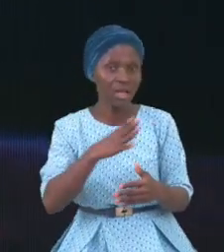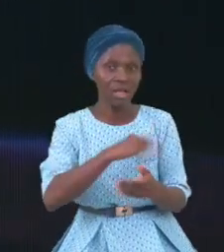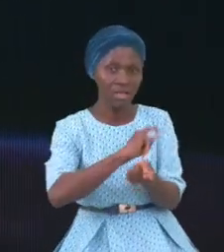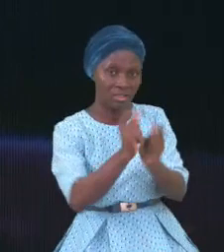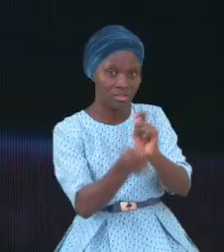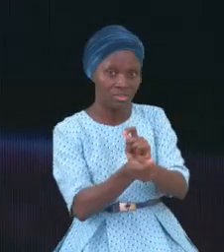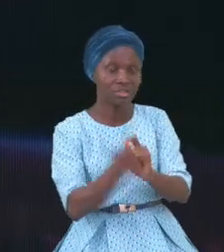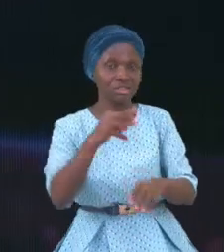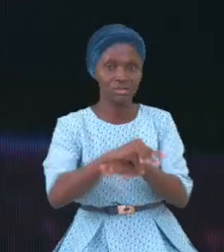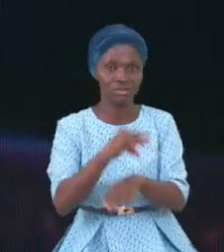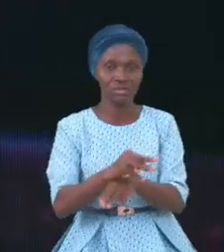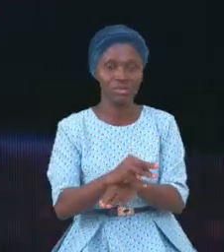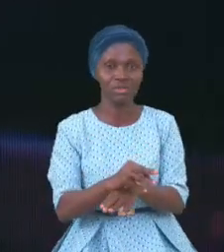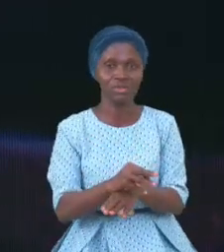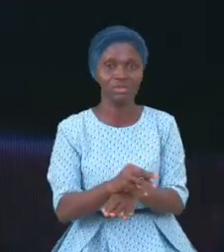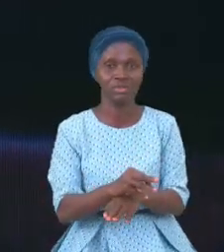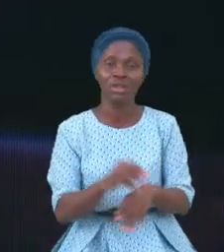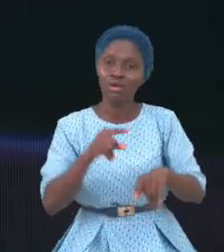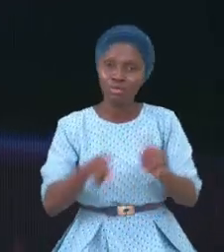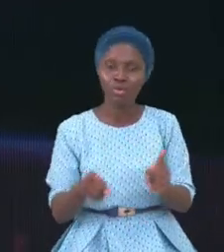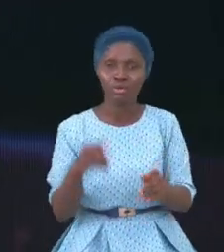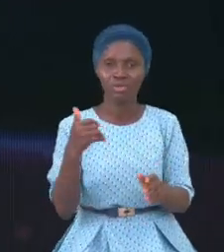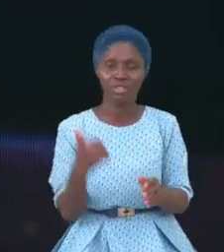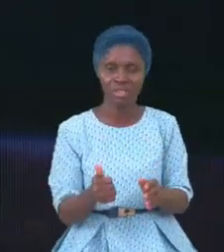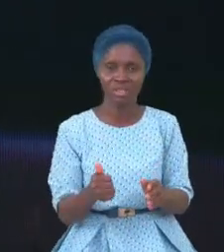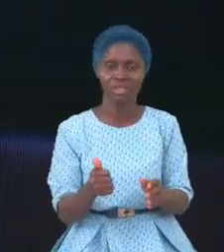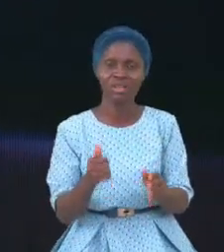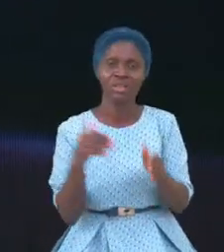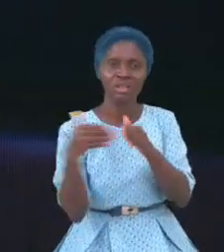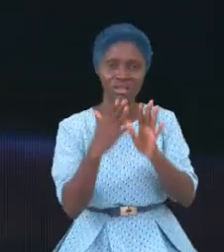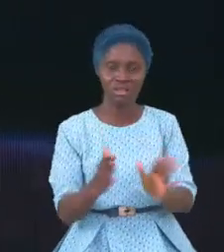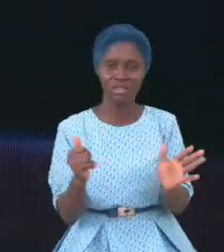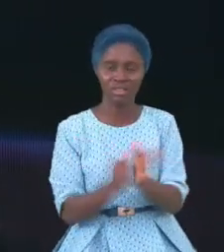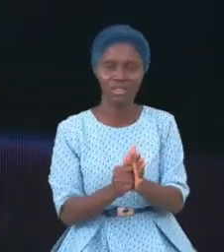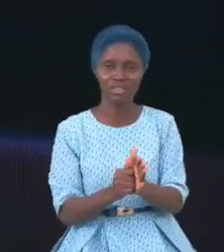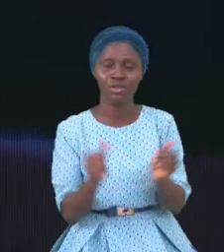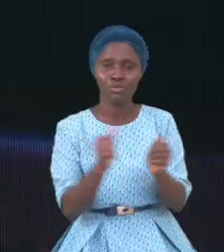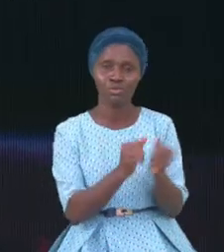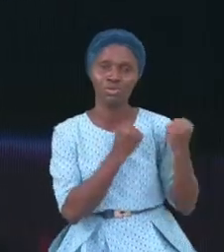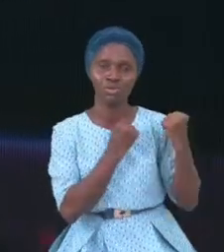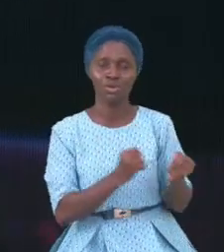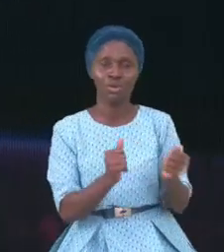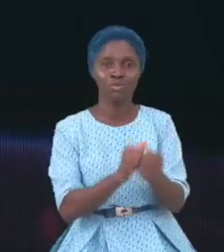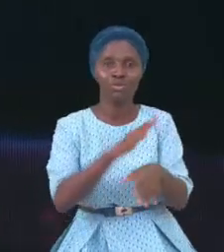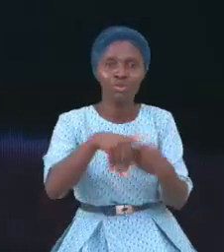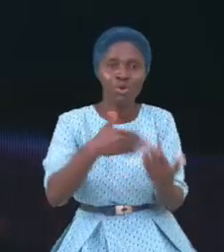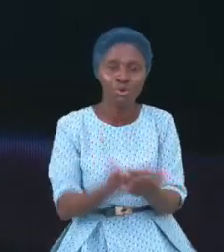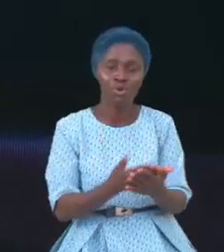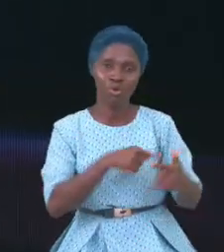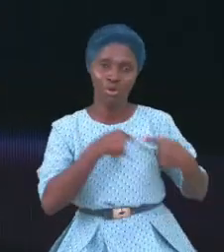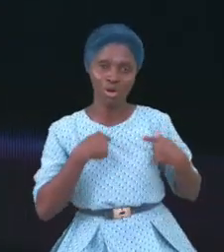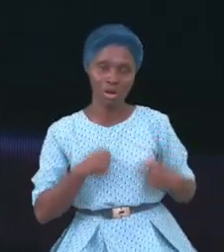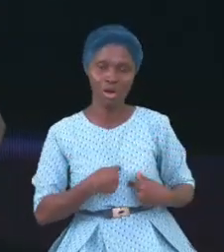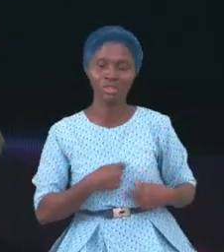honestly, courageously, effectively, wholeheartedly contends for the faith once